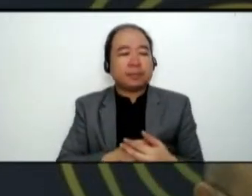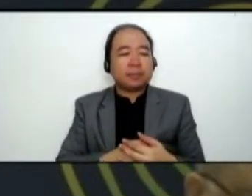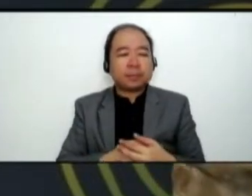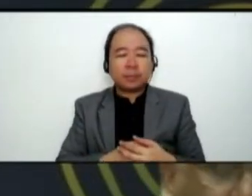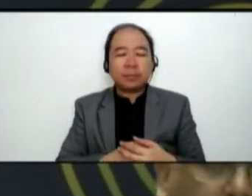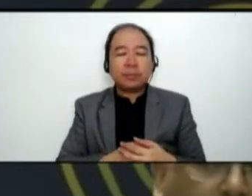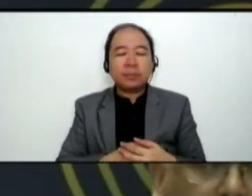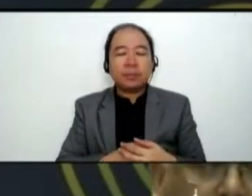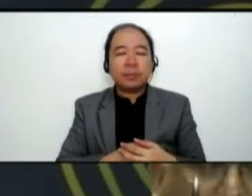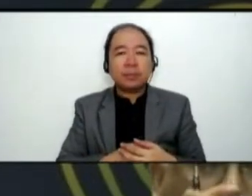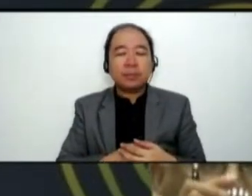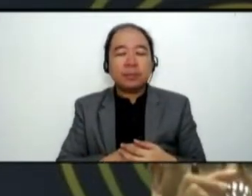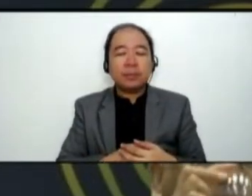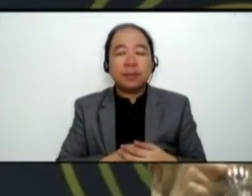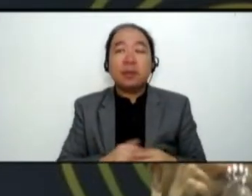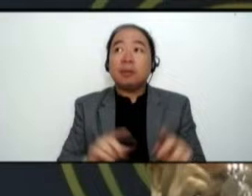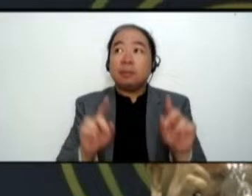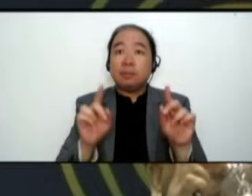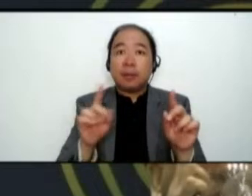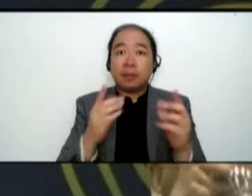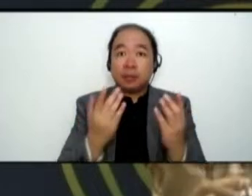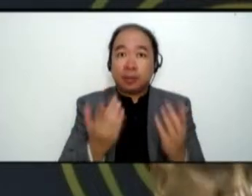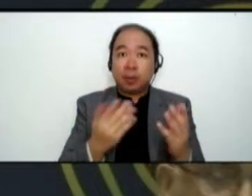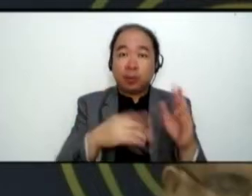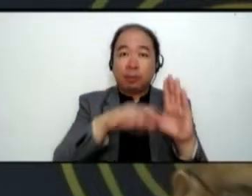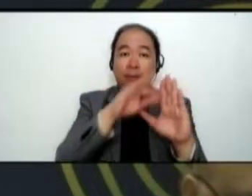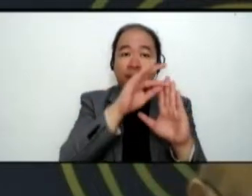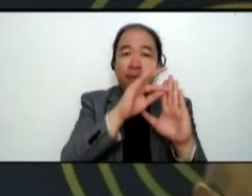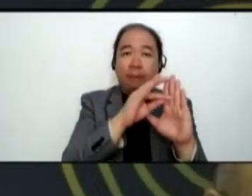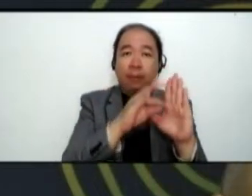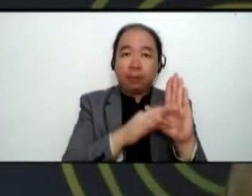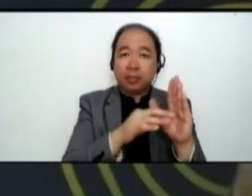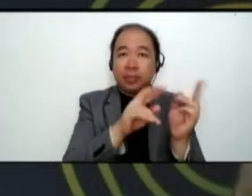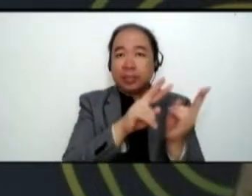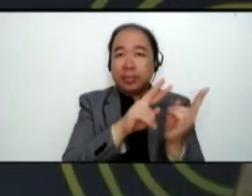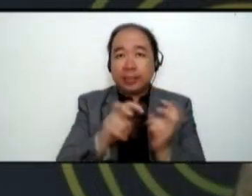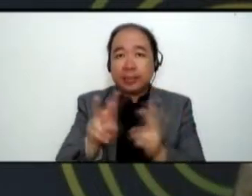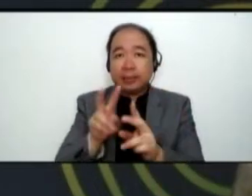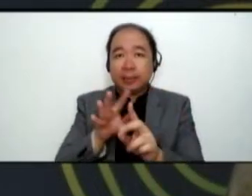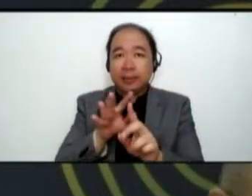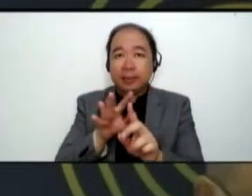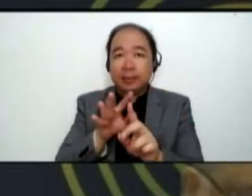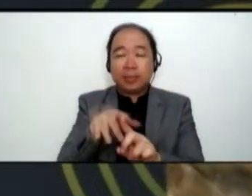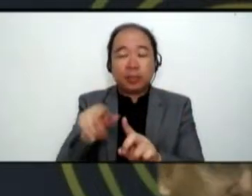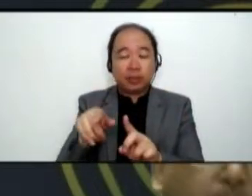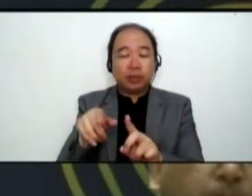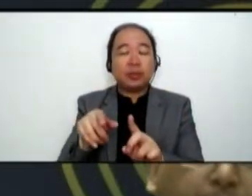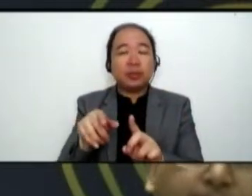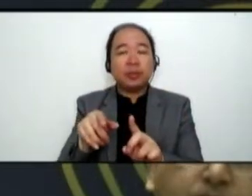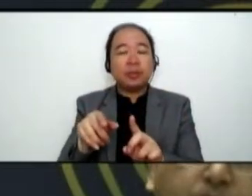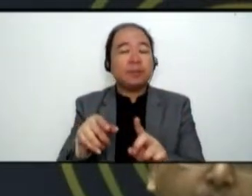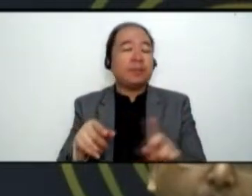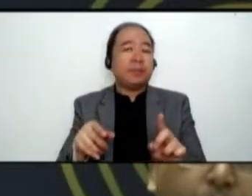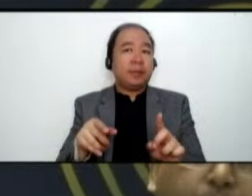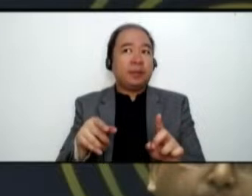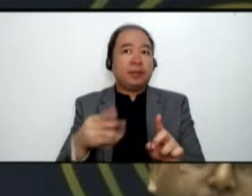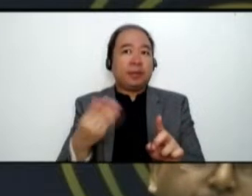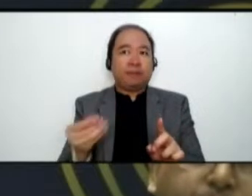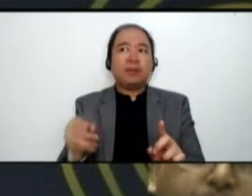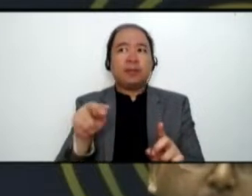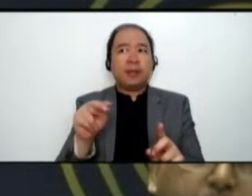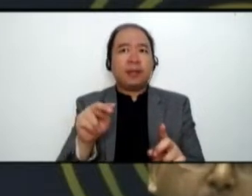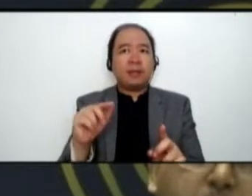the use for policy implementation really, so that sort of limit the implementation of the policy by using the